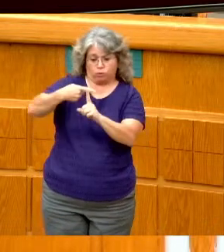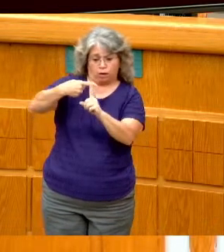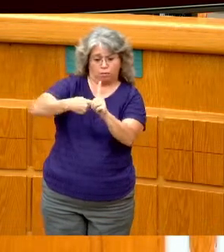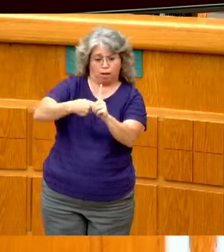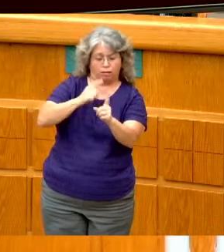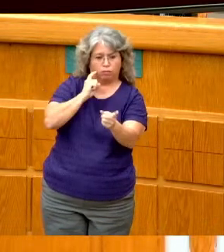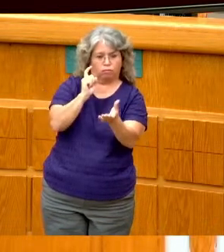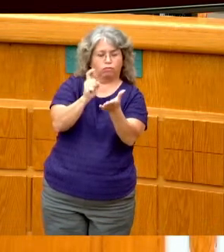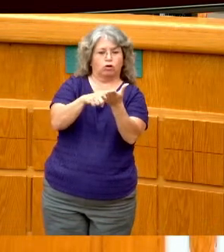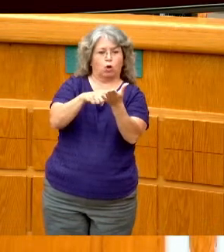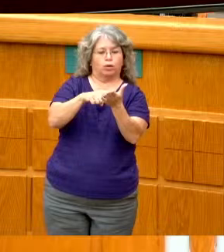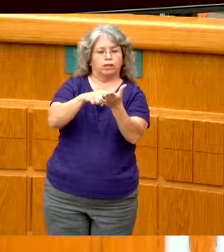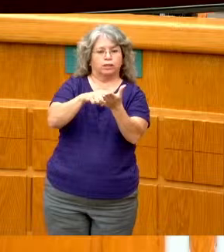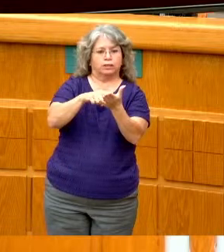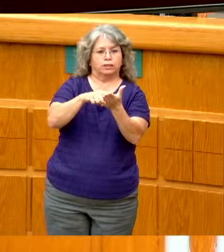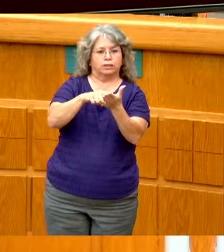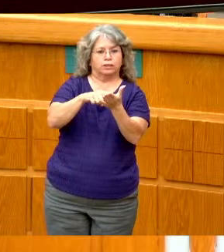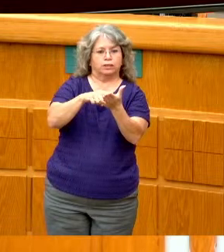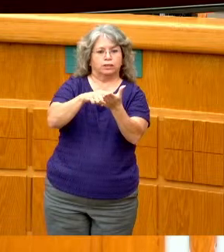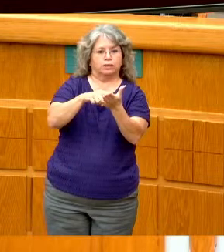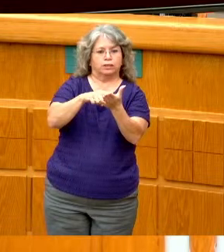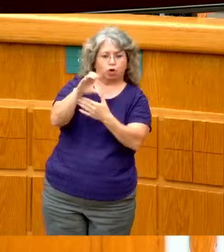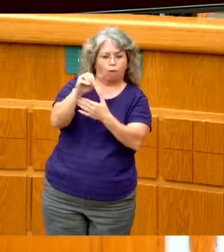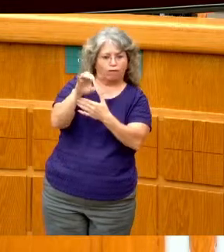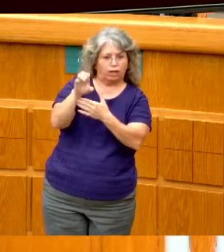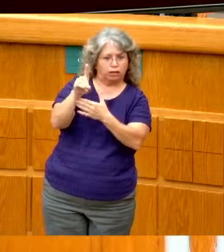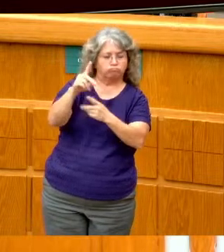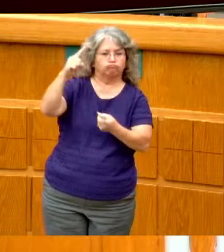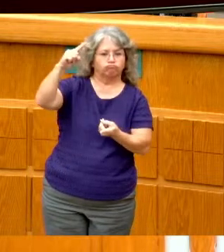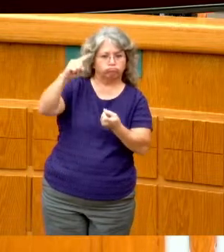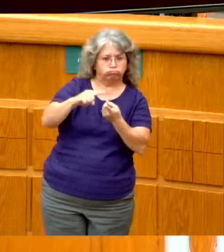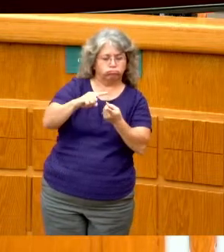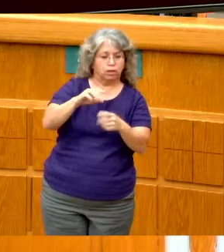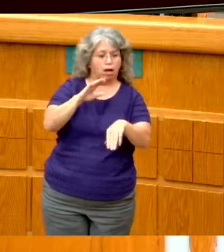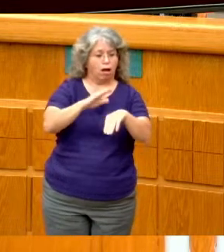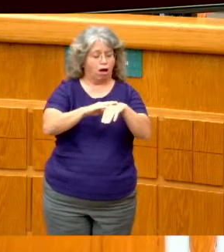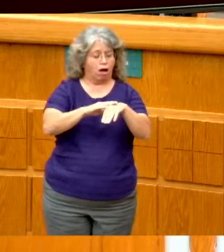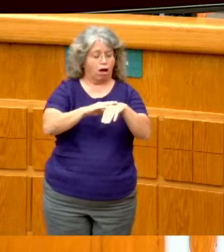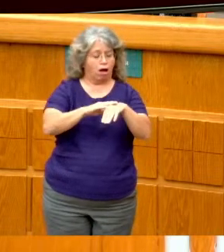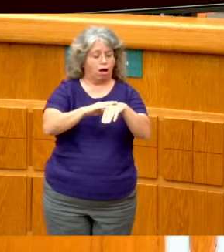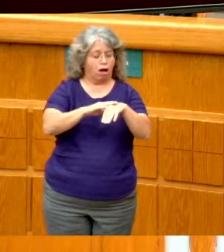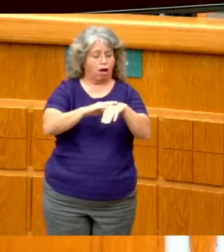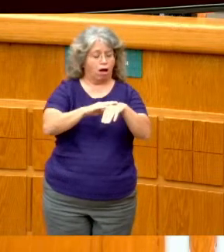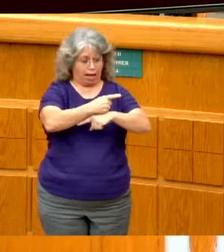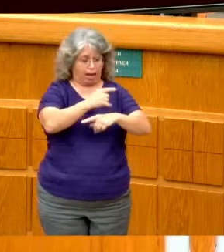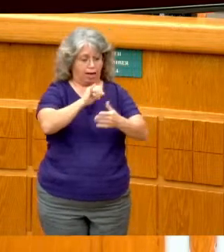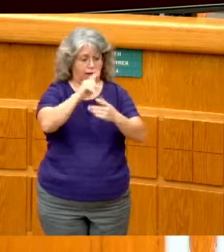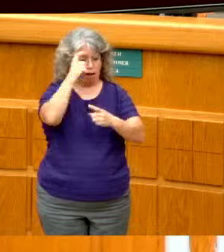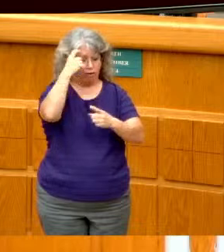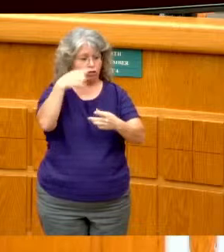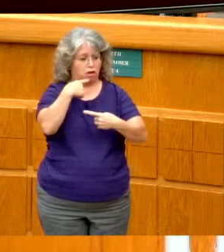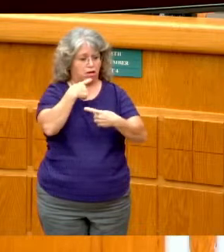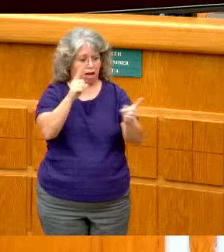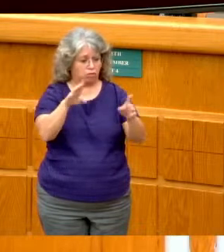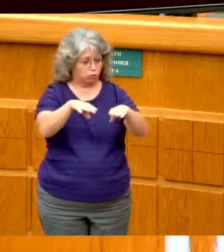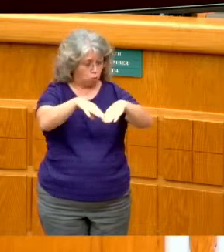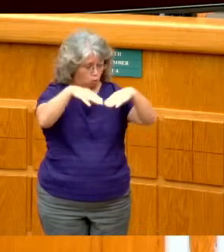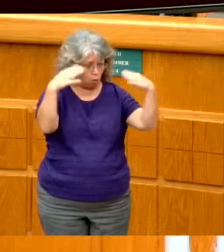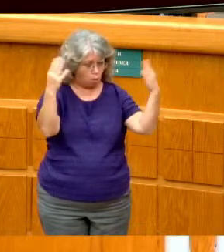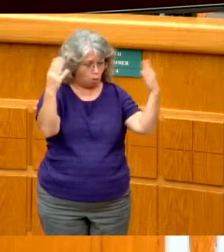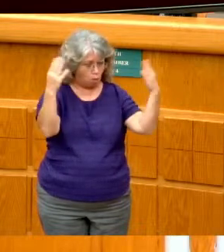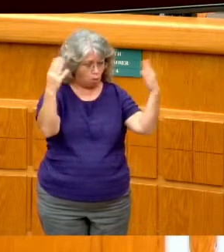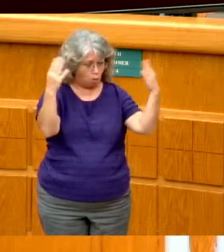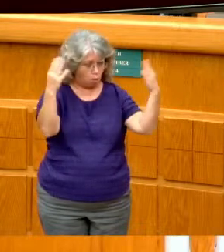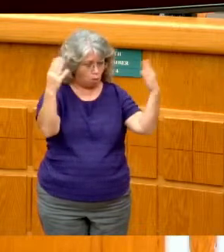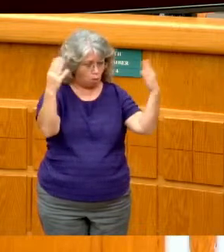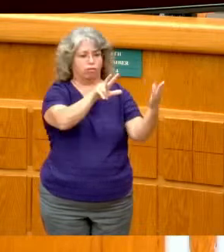the state. The 7-day state average on the day restrictions were lifted was